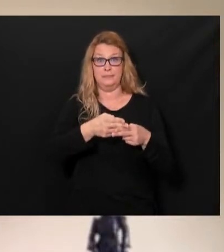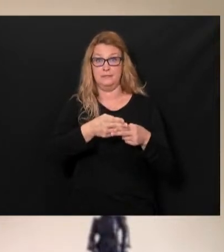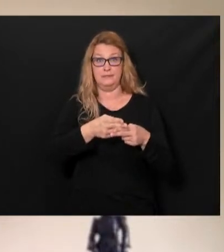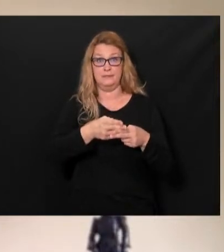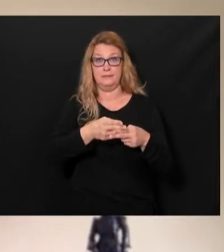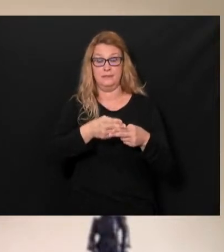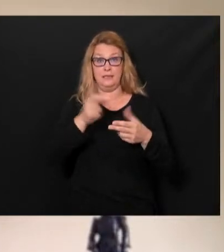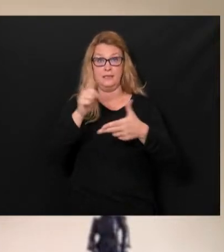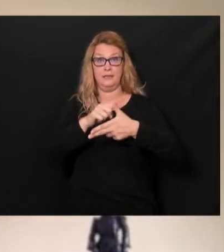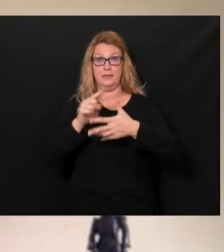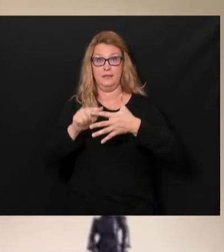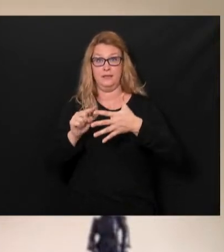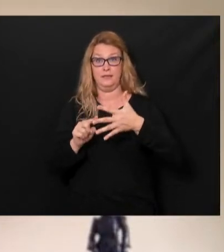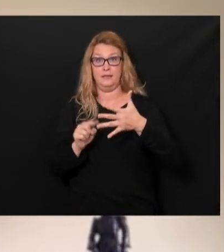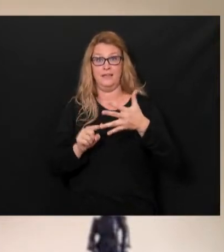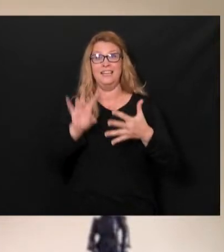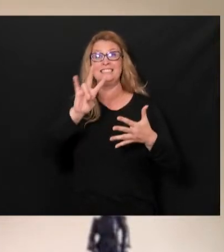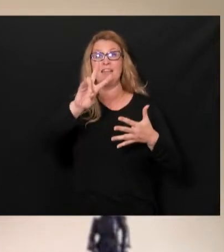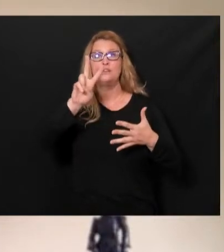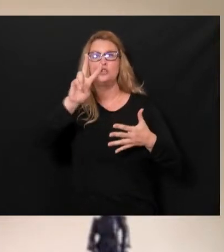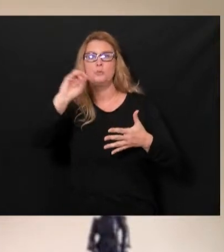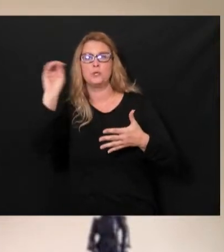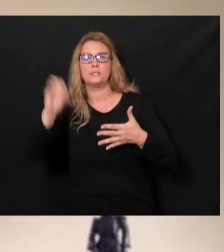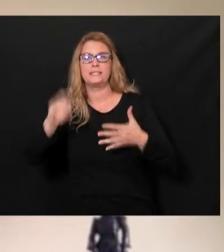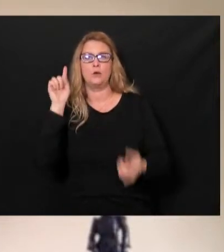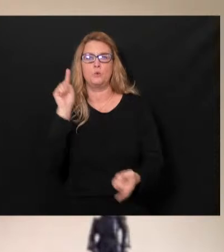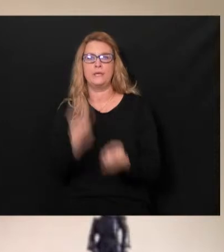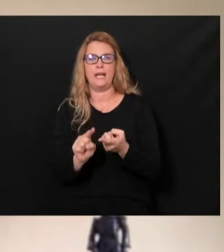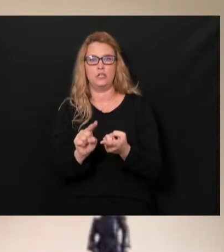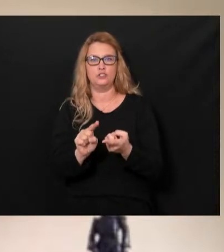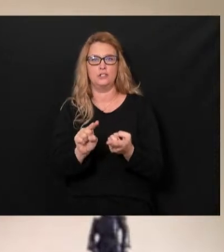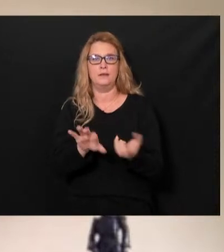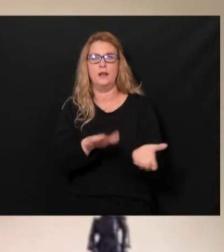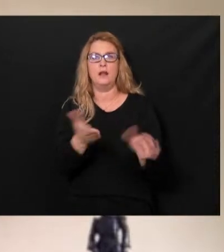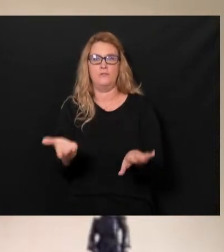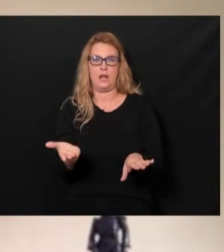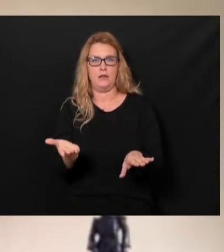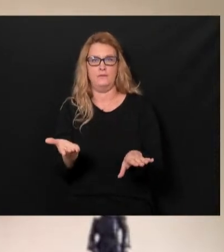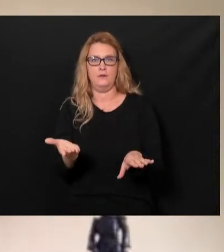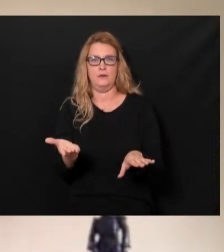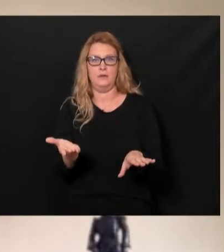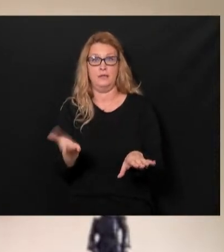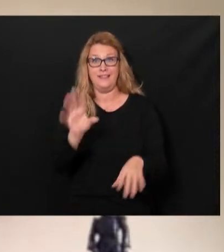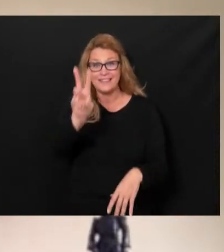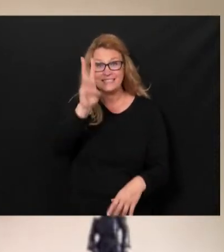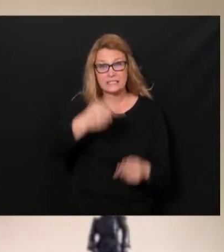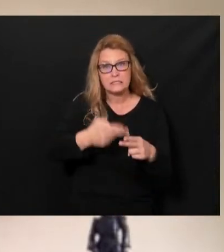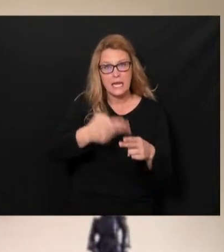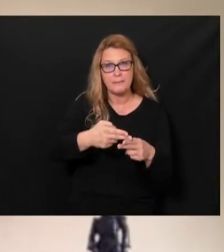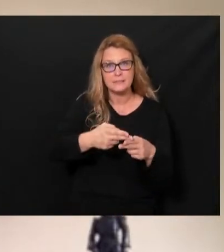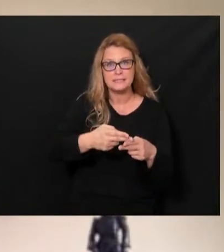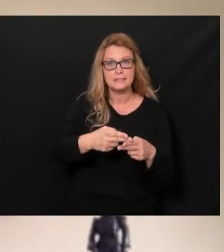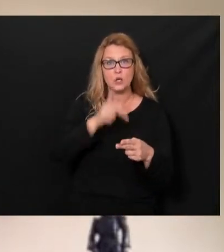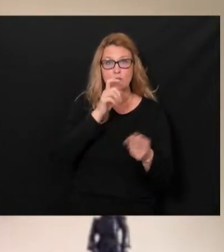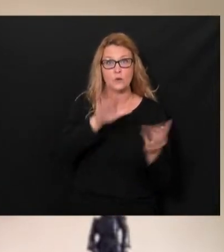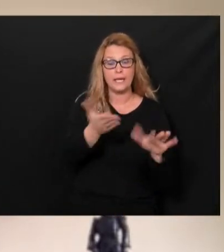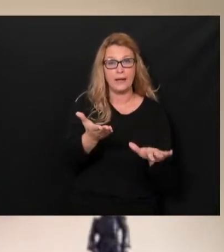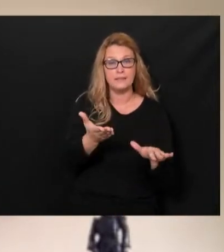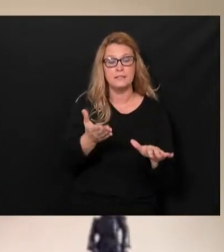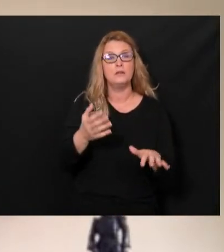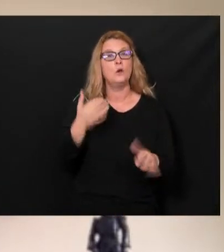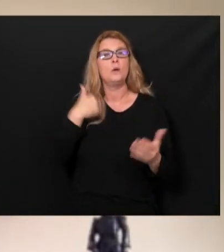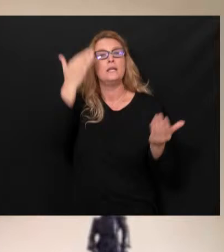today, and that 72% reduction in loss of life that we've had in the first 6 weeks. We know we